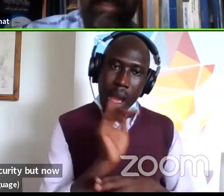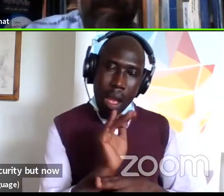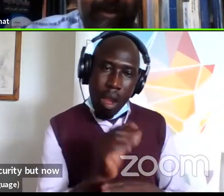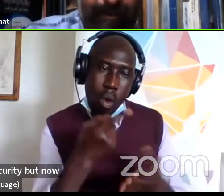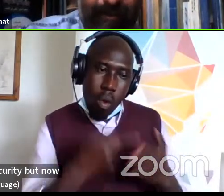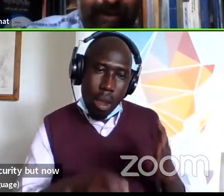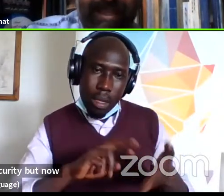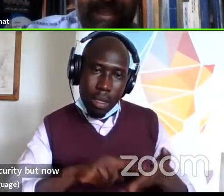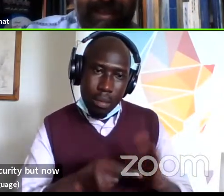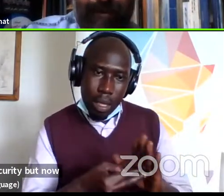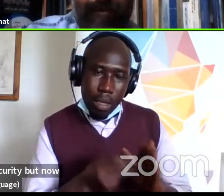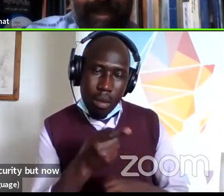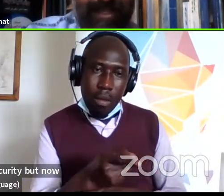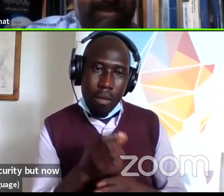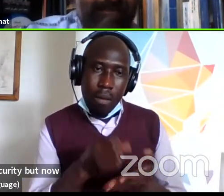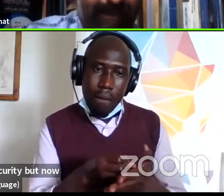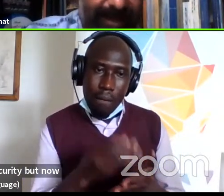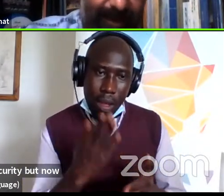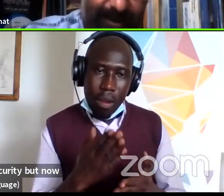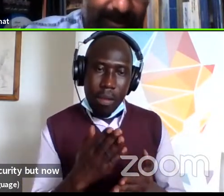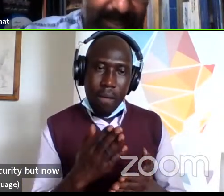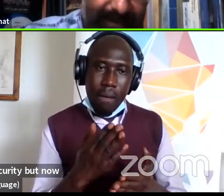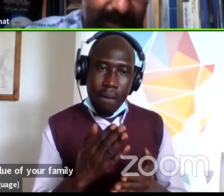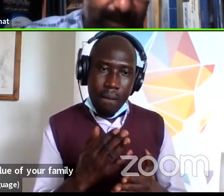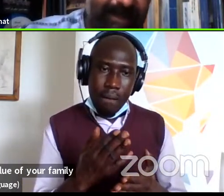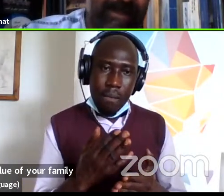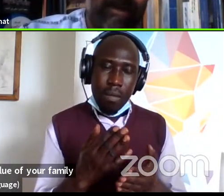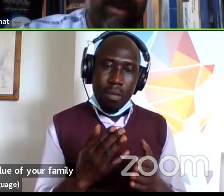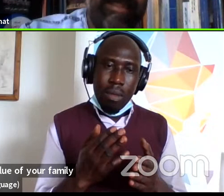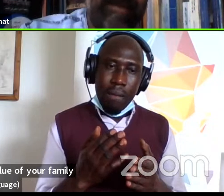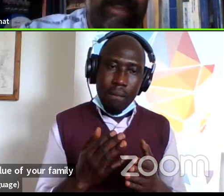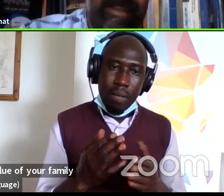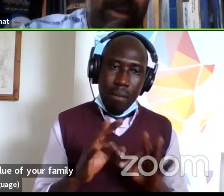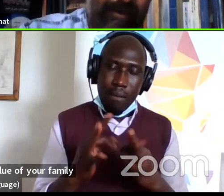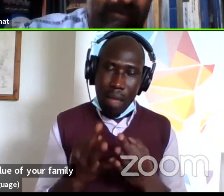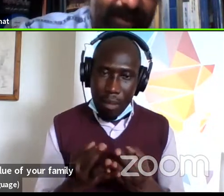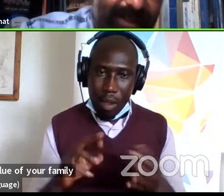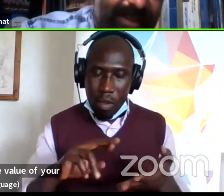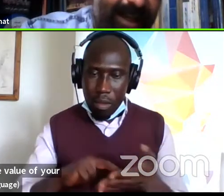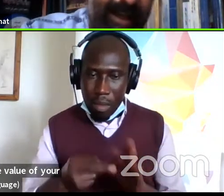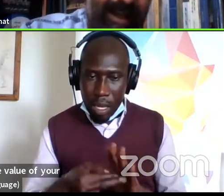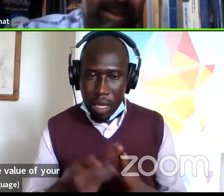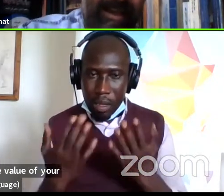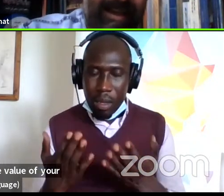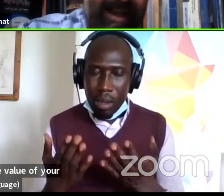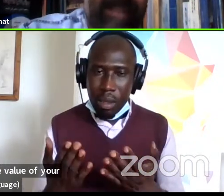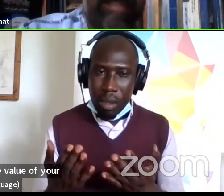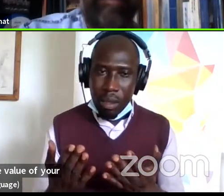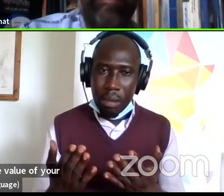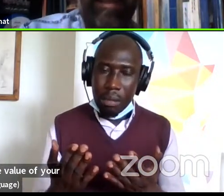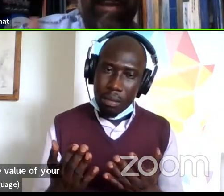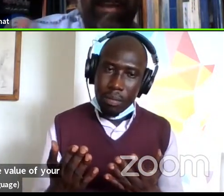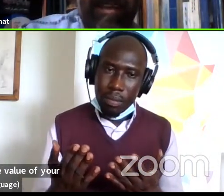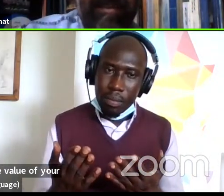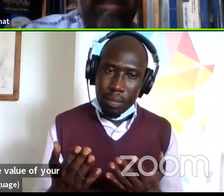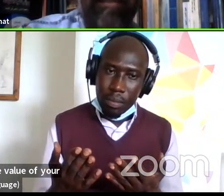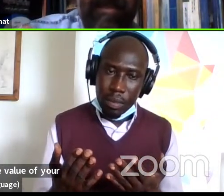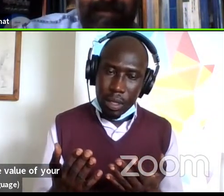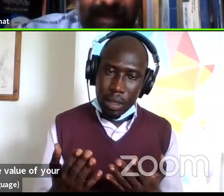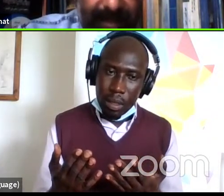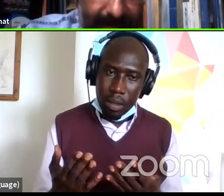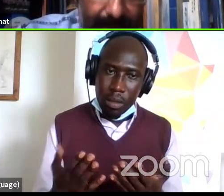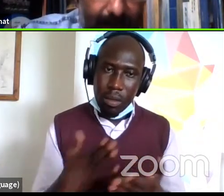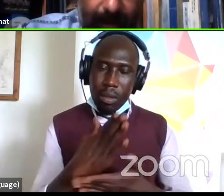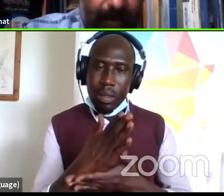of the value of Egyptian family or Sudanese family. What's the meaning of assault the